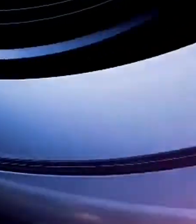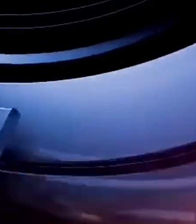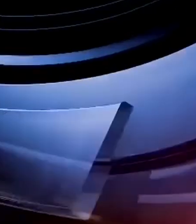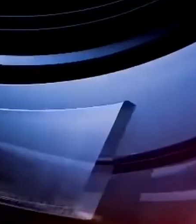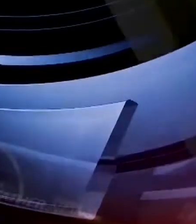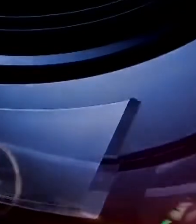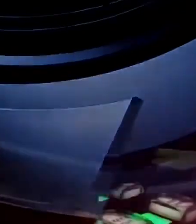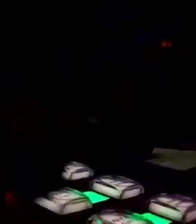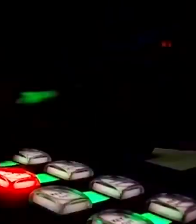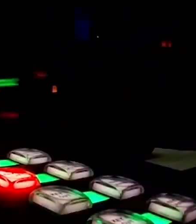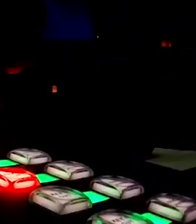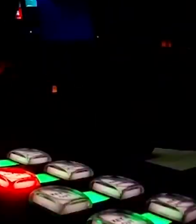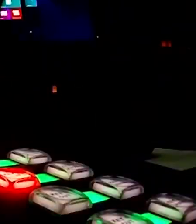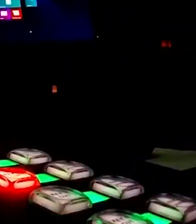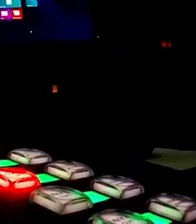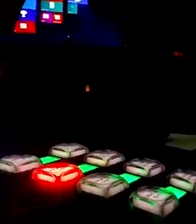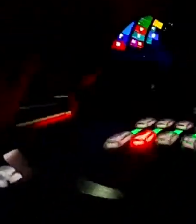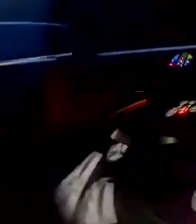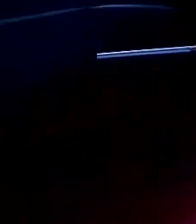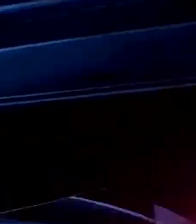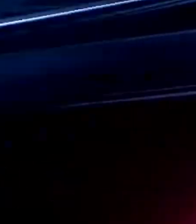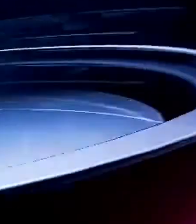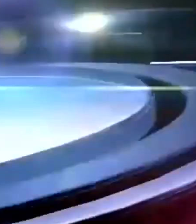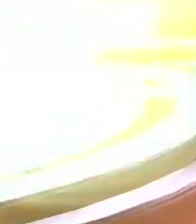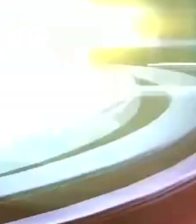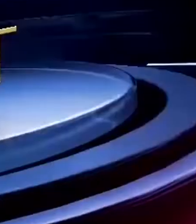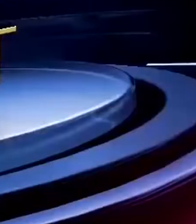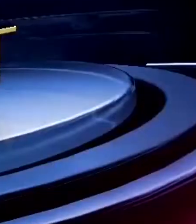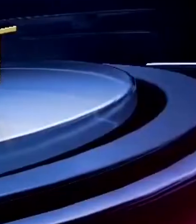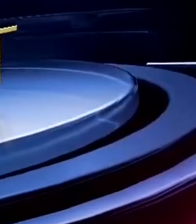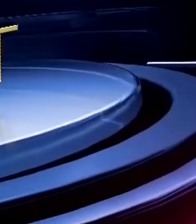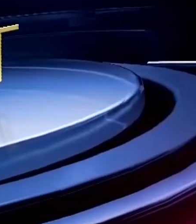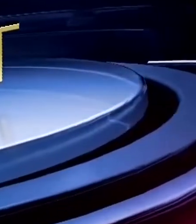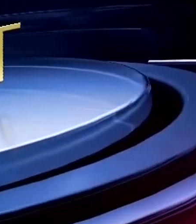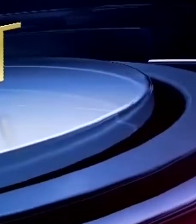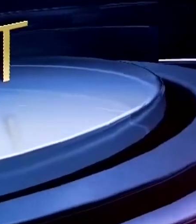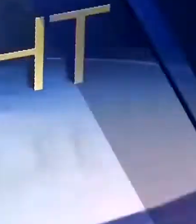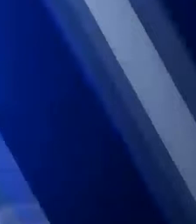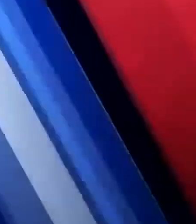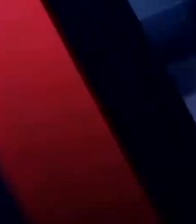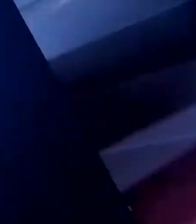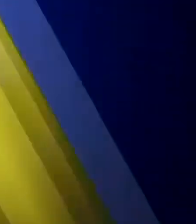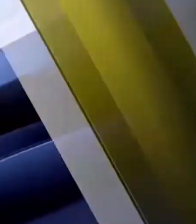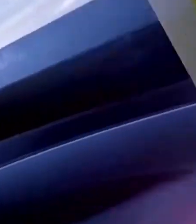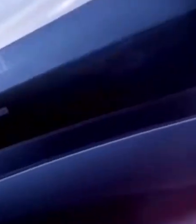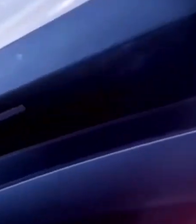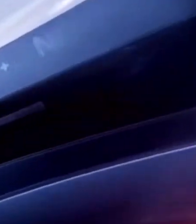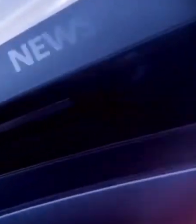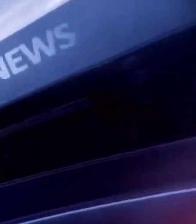Broadcasting from our studios in the Pine St. Michael, this is CBC Newsnight, starting now.